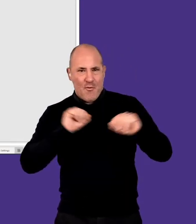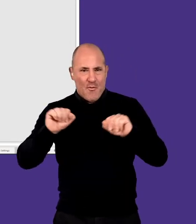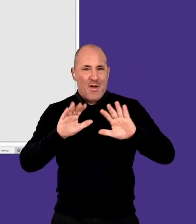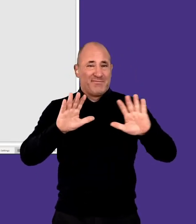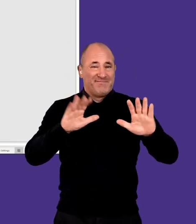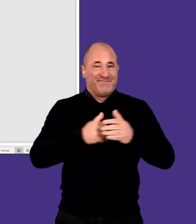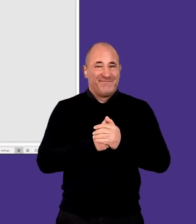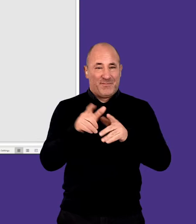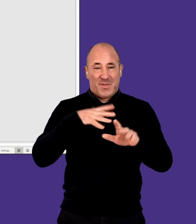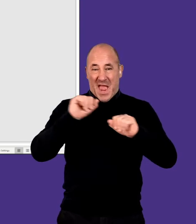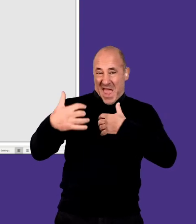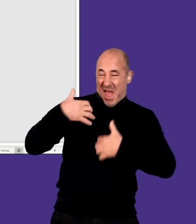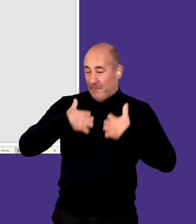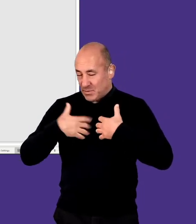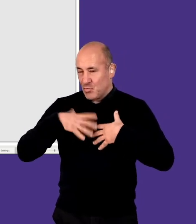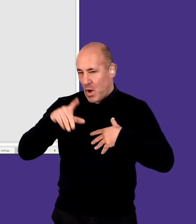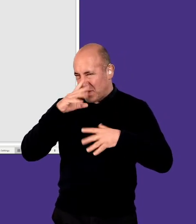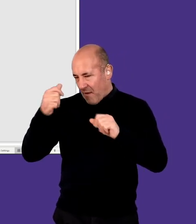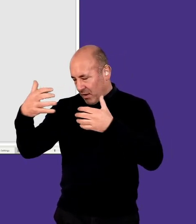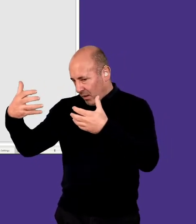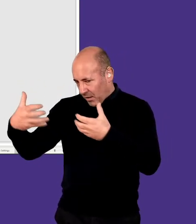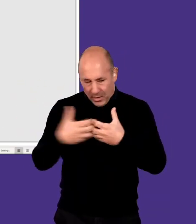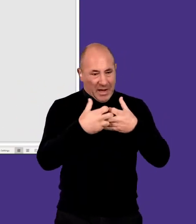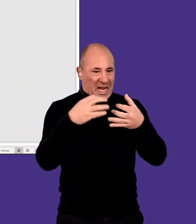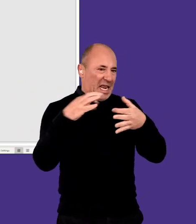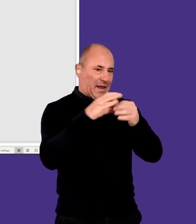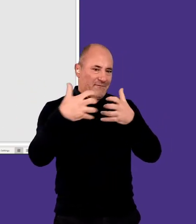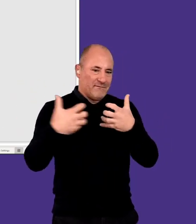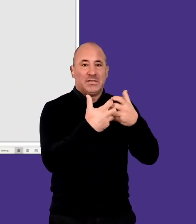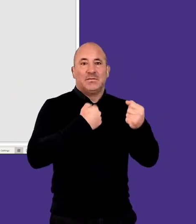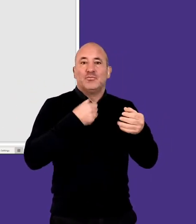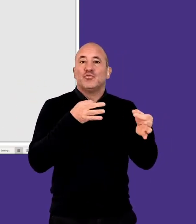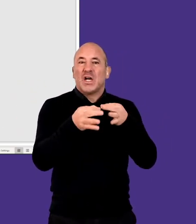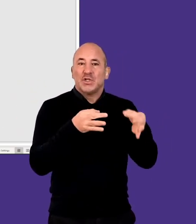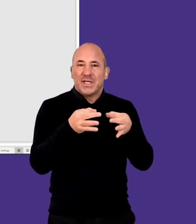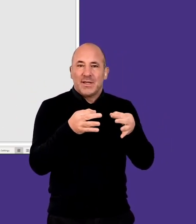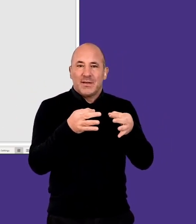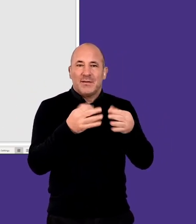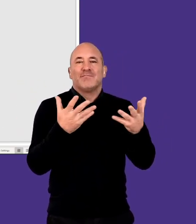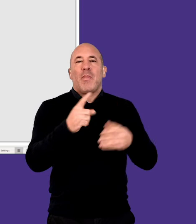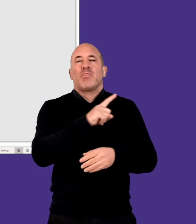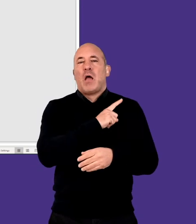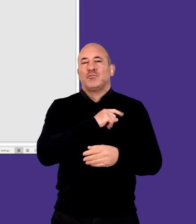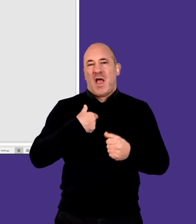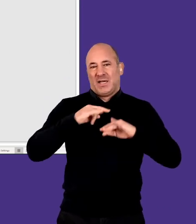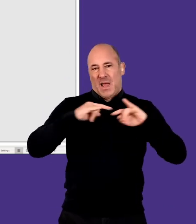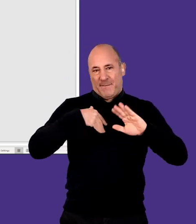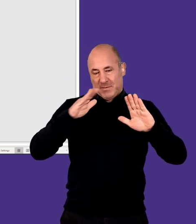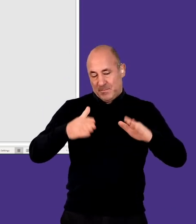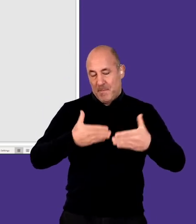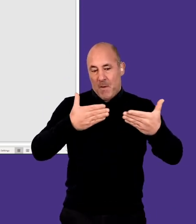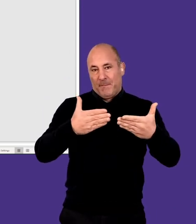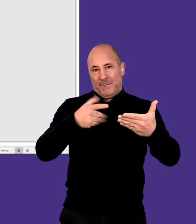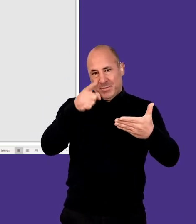programming. However, we would like to see how these ambitions align with our strategy, and it's for this reason that we've